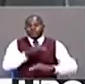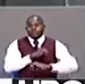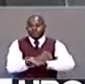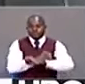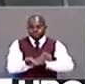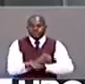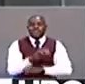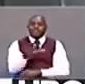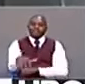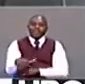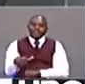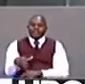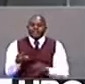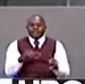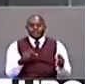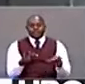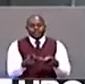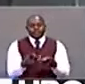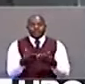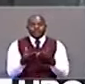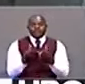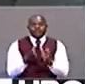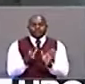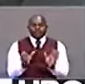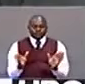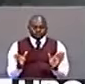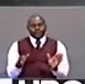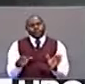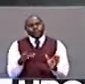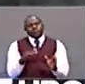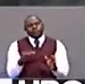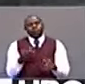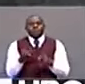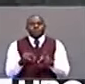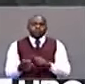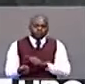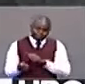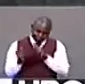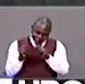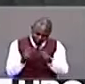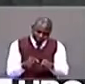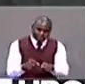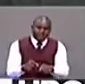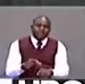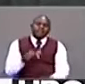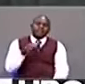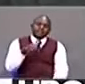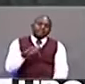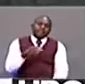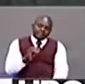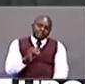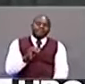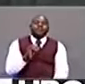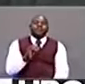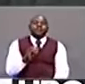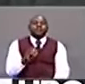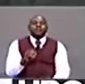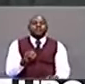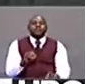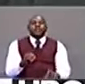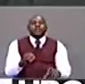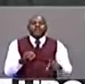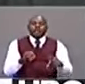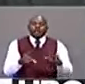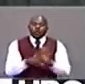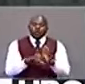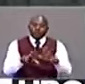mining site, they opened up and all kinds of people, over 70 illegal heads,